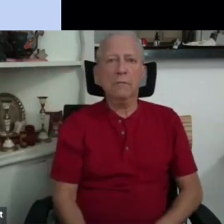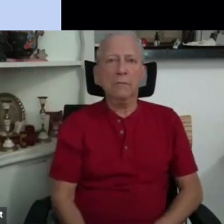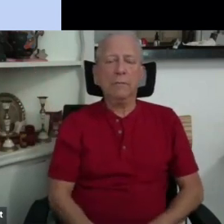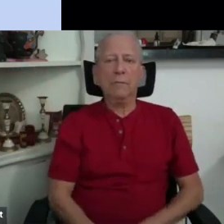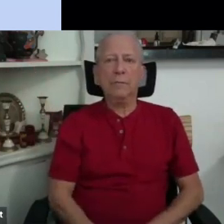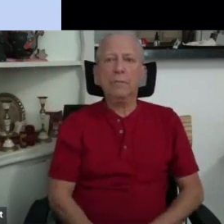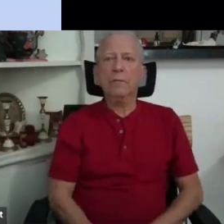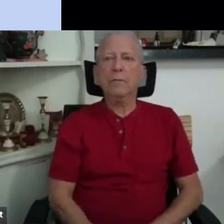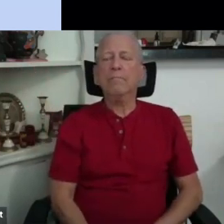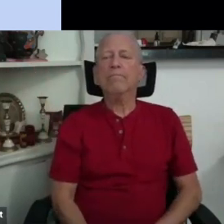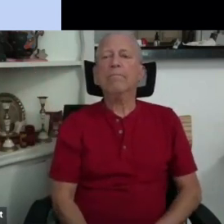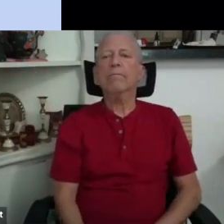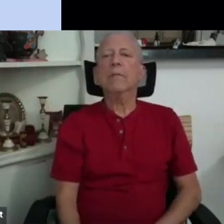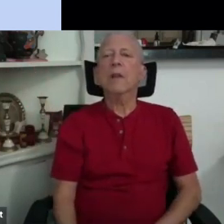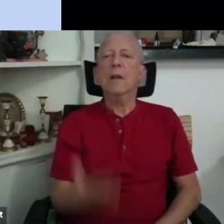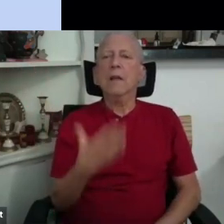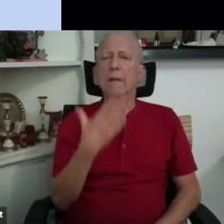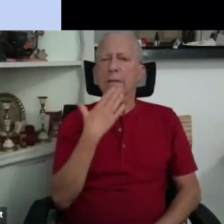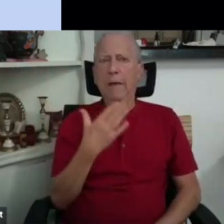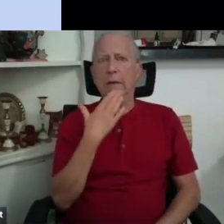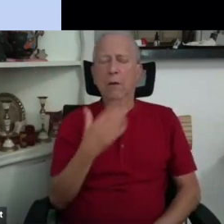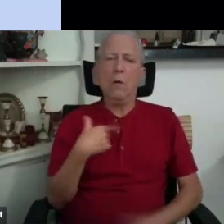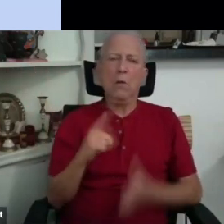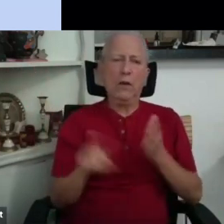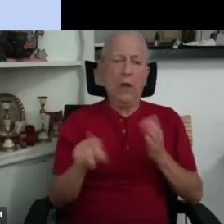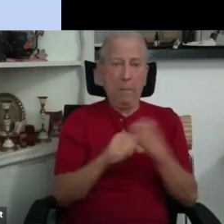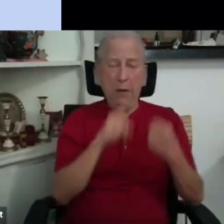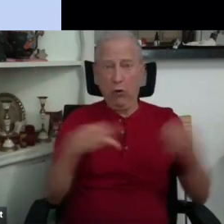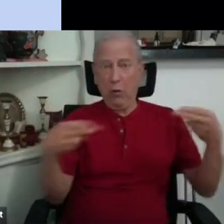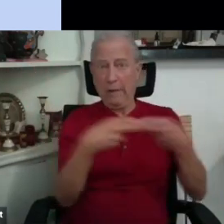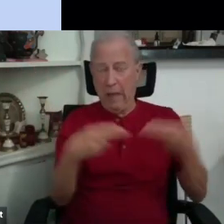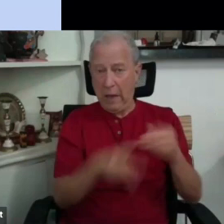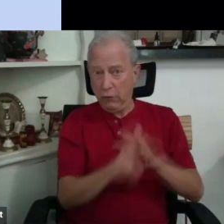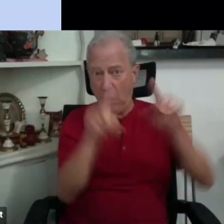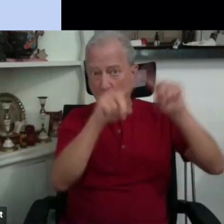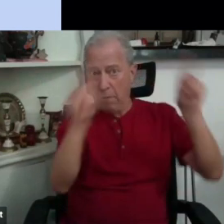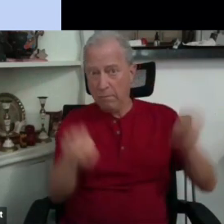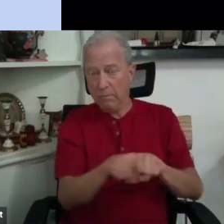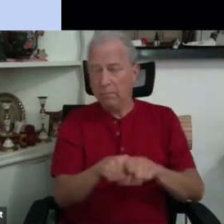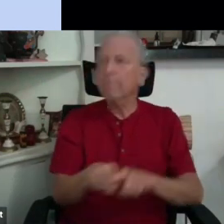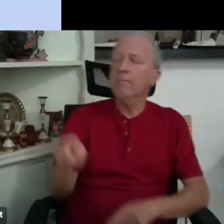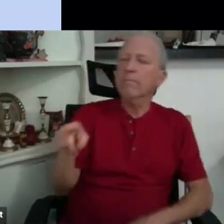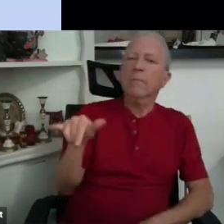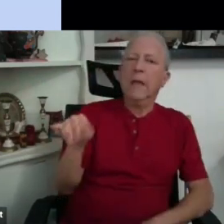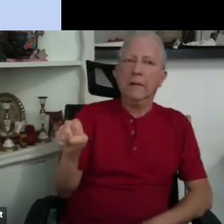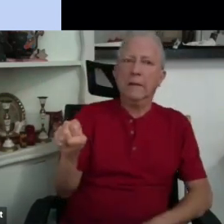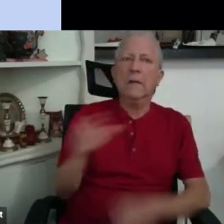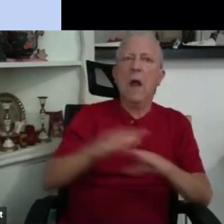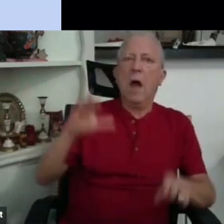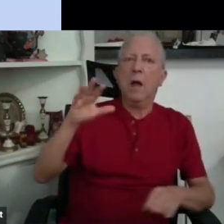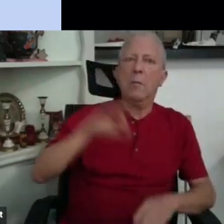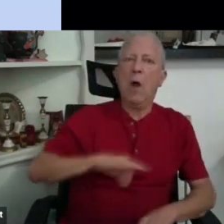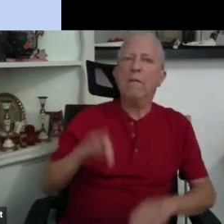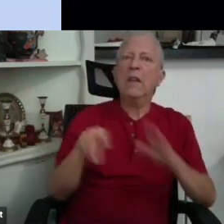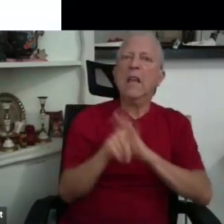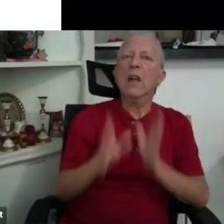Thank you. And just checking that the right slide is showing right now. It is the Nonprofit Killer Bill. Okay.